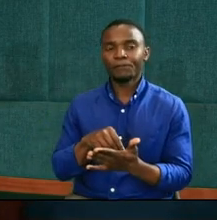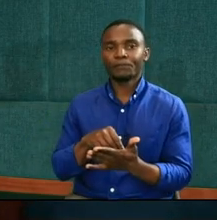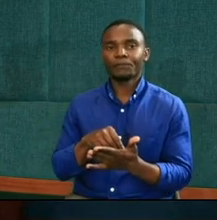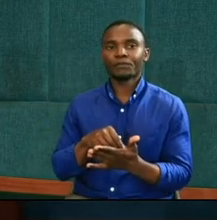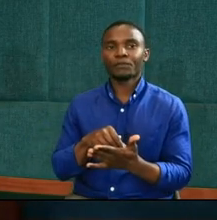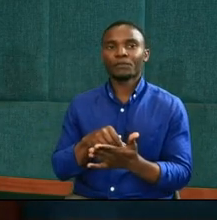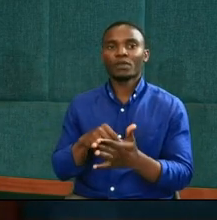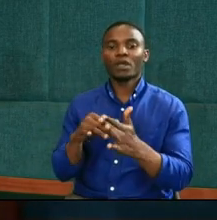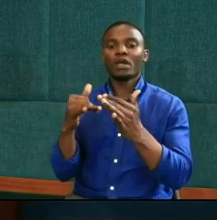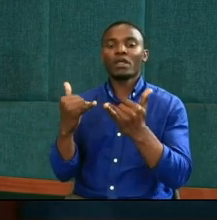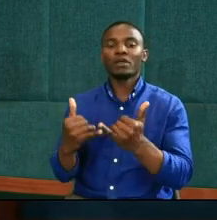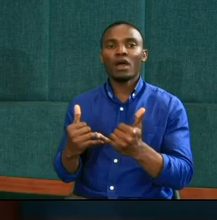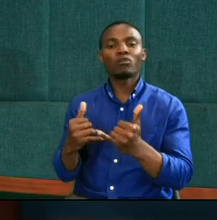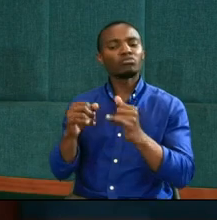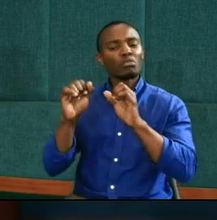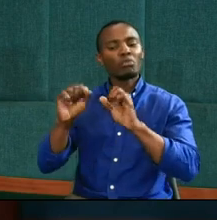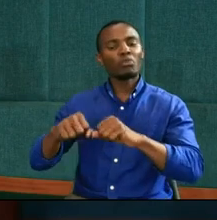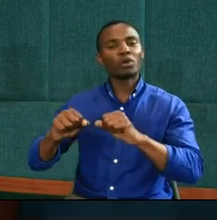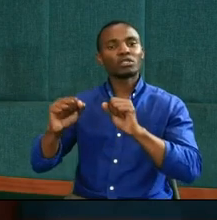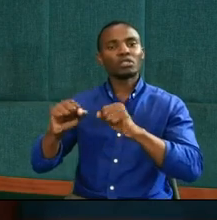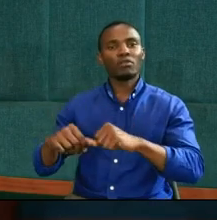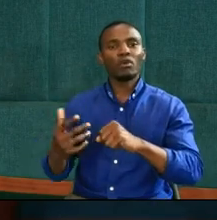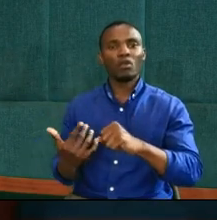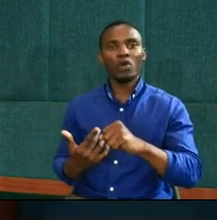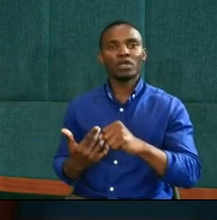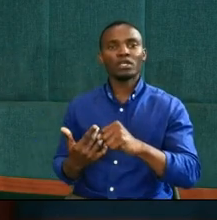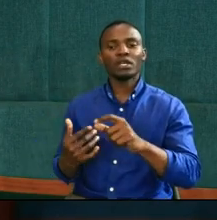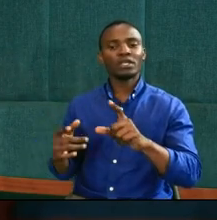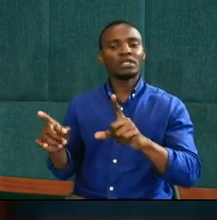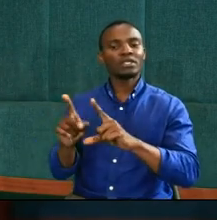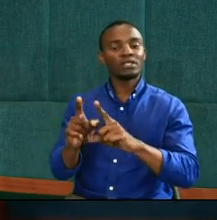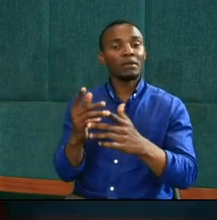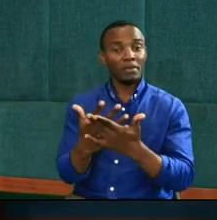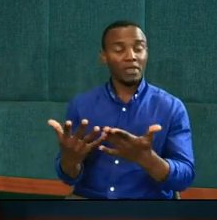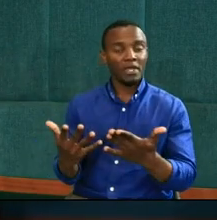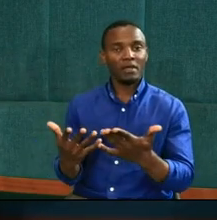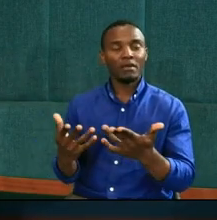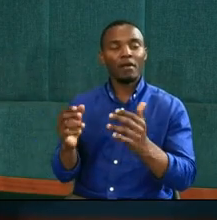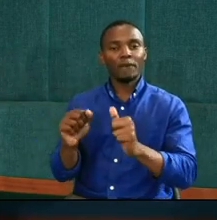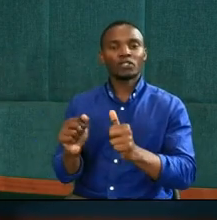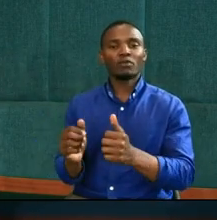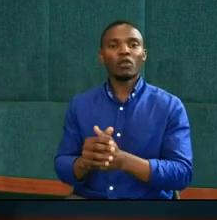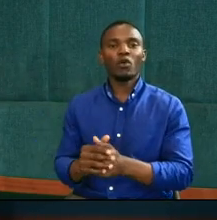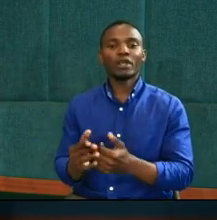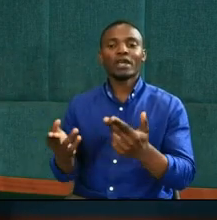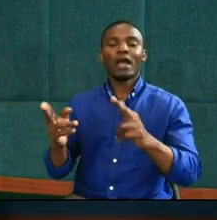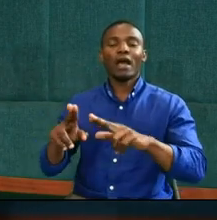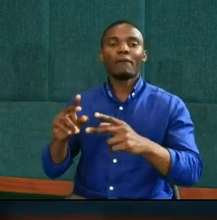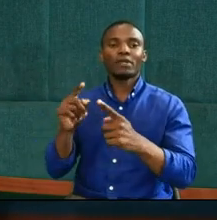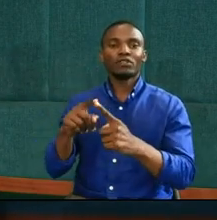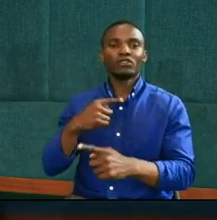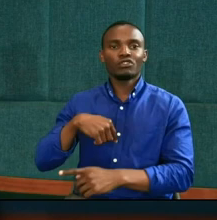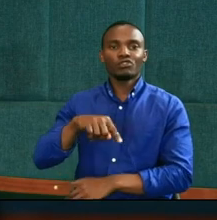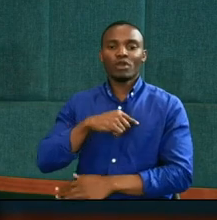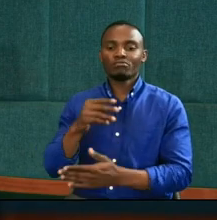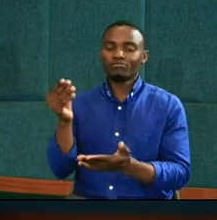And there's a high possibility that the same thing may happen to us again.